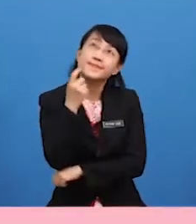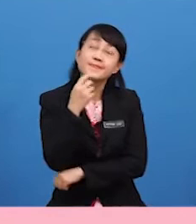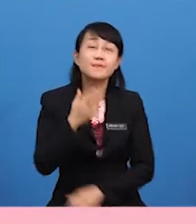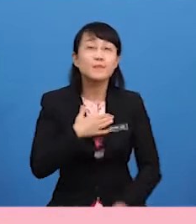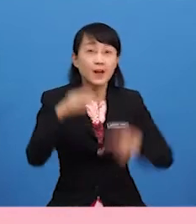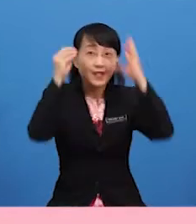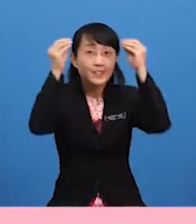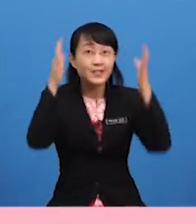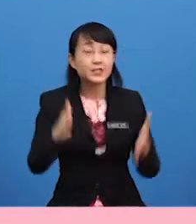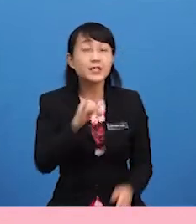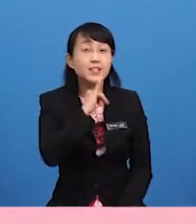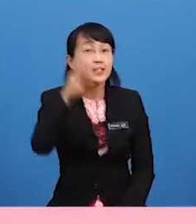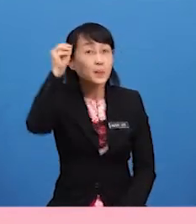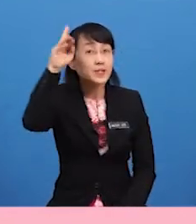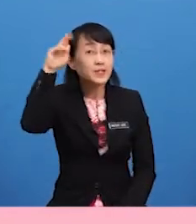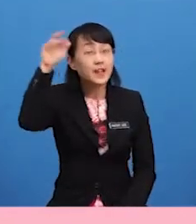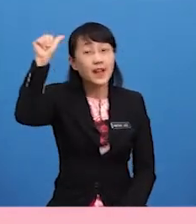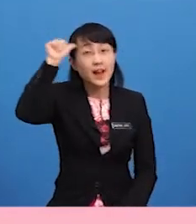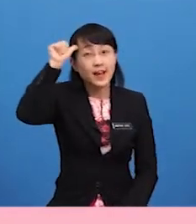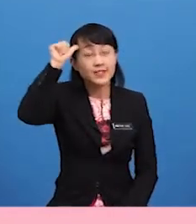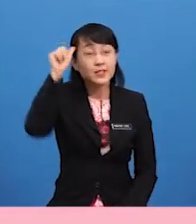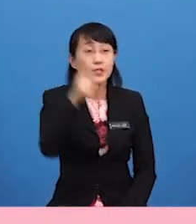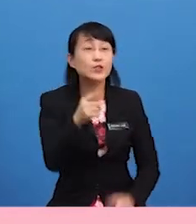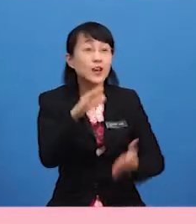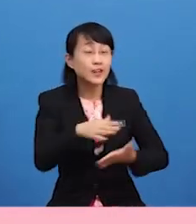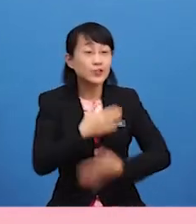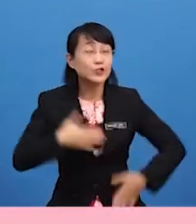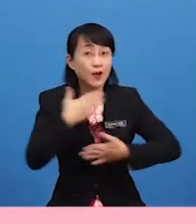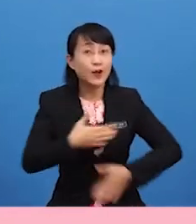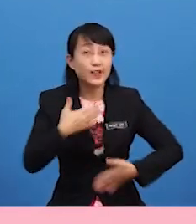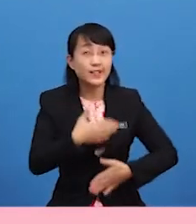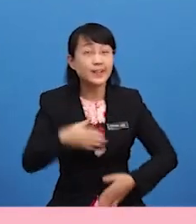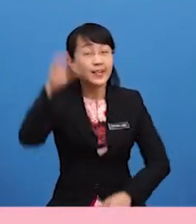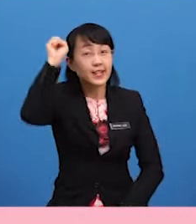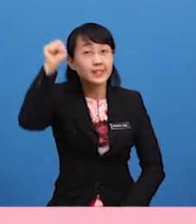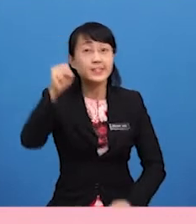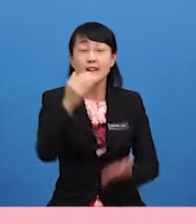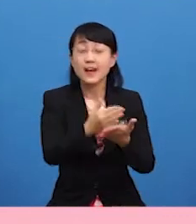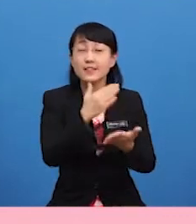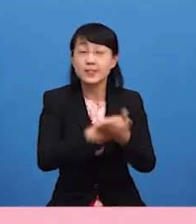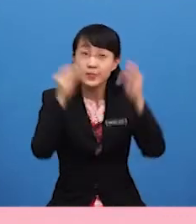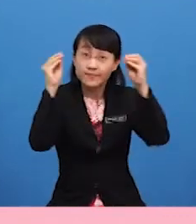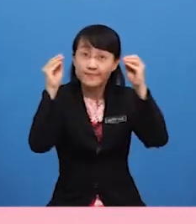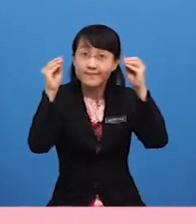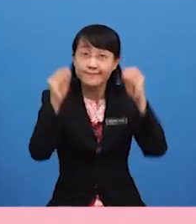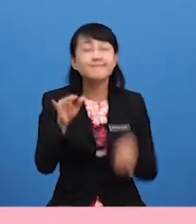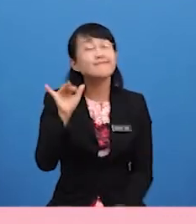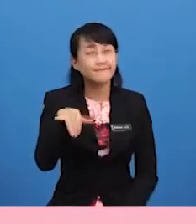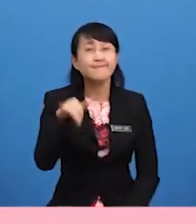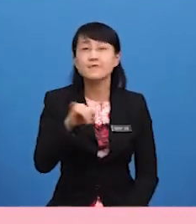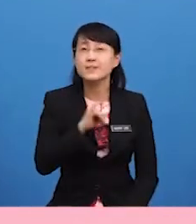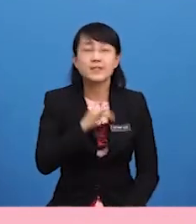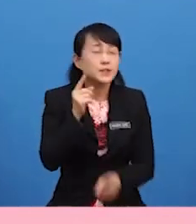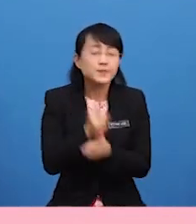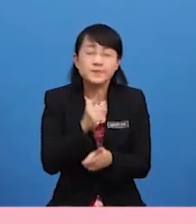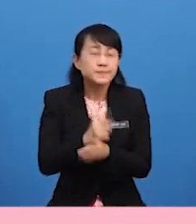My teacher is Mr. Alex. Do you enjoy his lessons? To be honest, yes, I